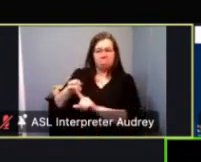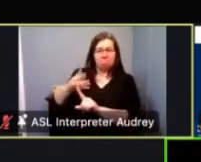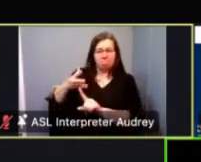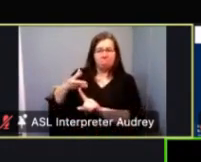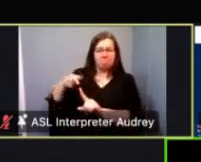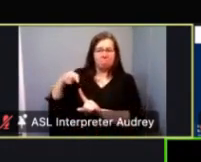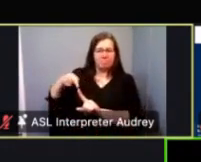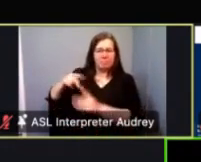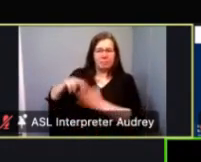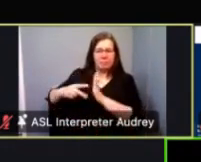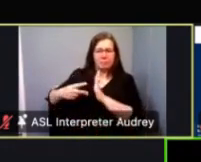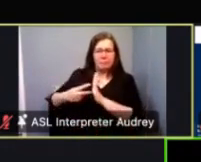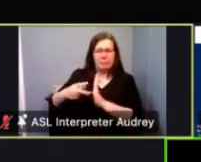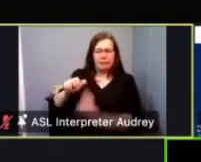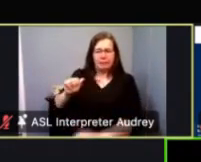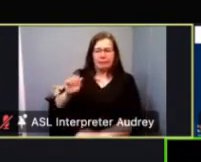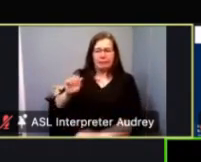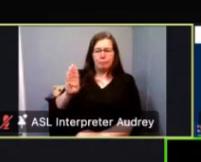So what is ableism?